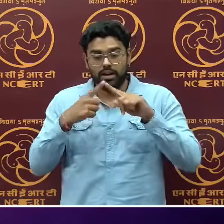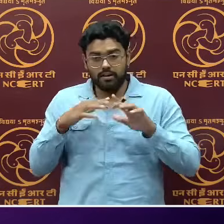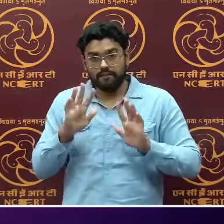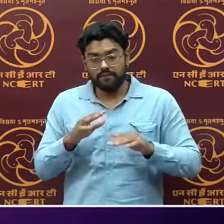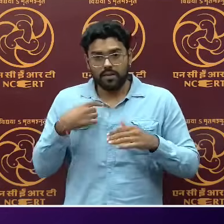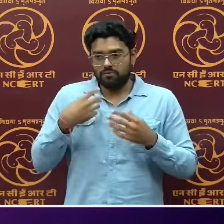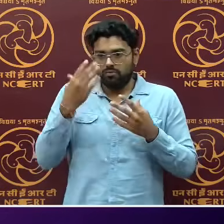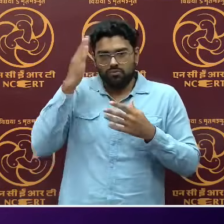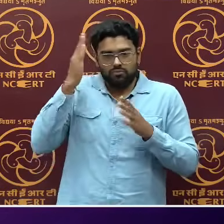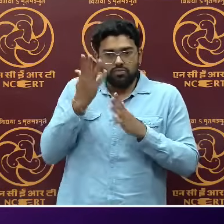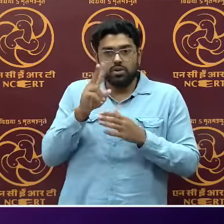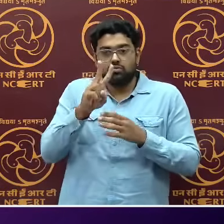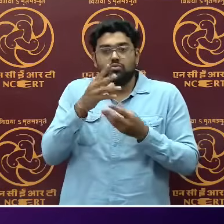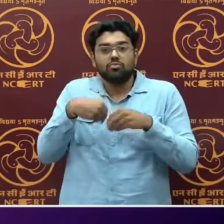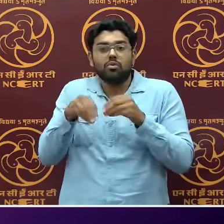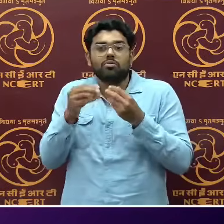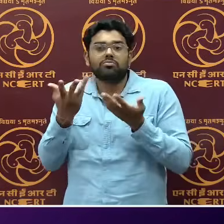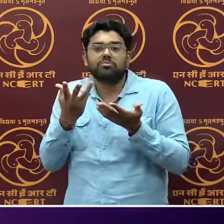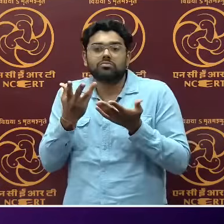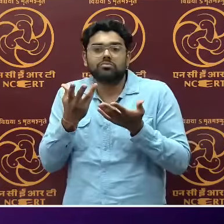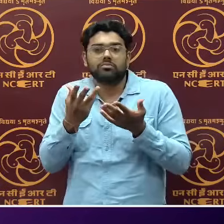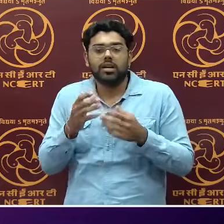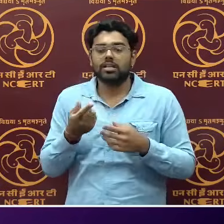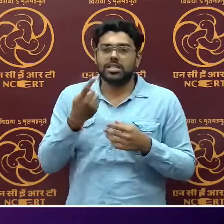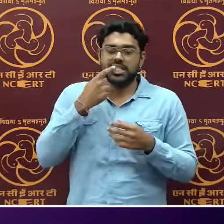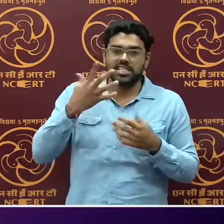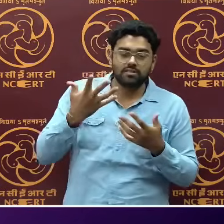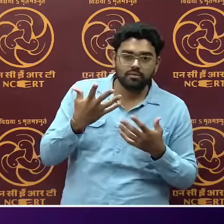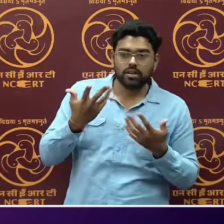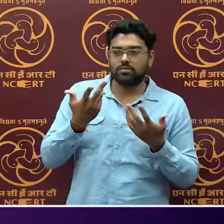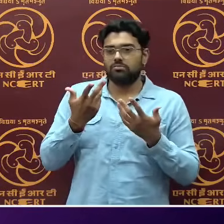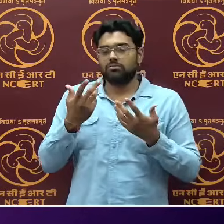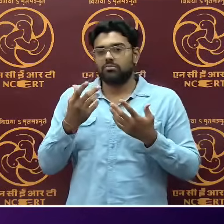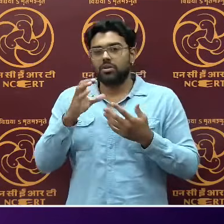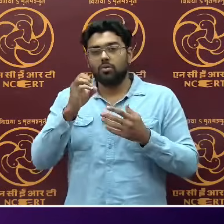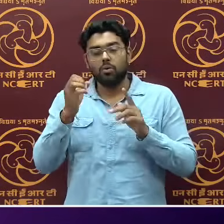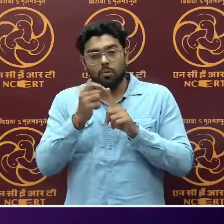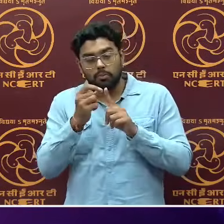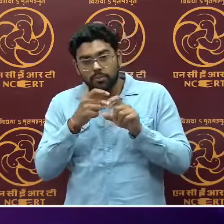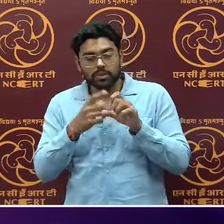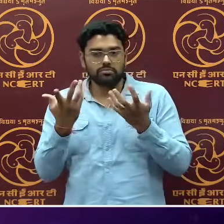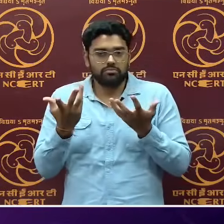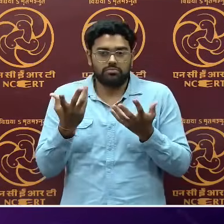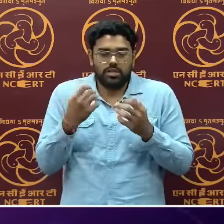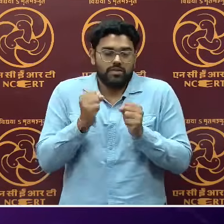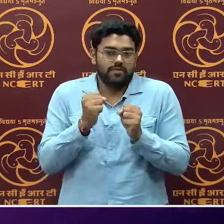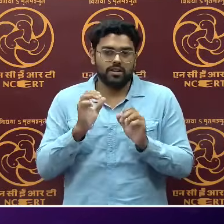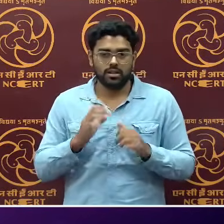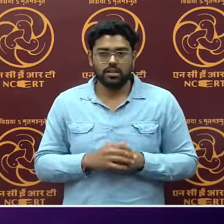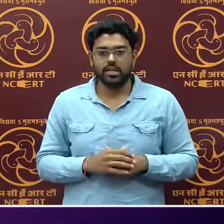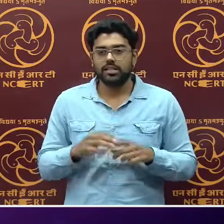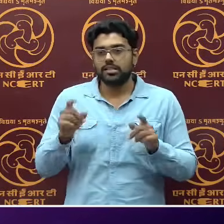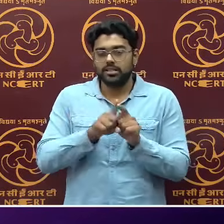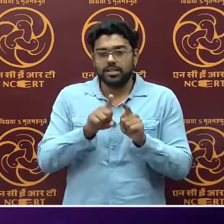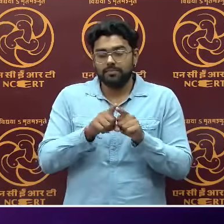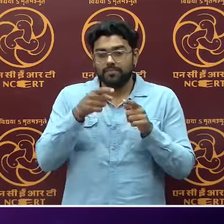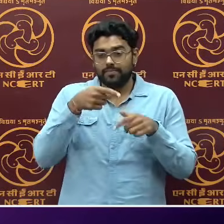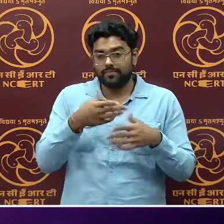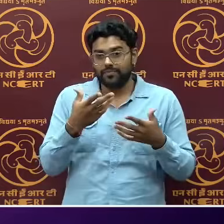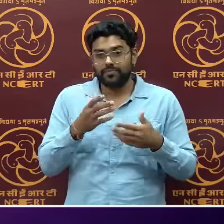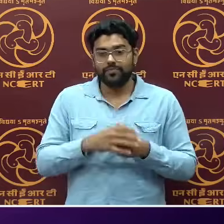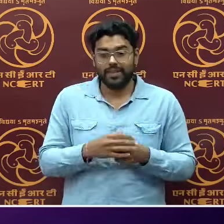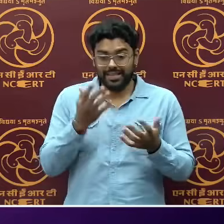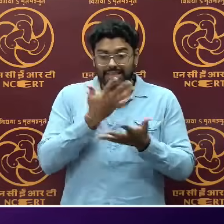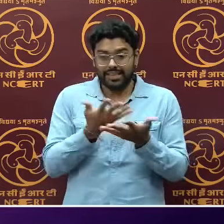what is that 2 carat mixed in it, whether it is silver, whether it is copper, right? So that's how, based on the